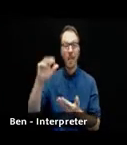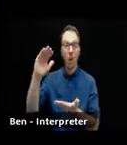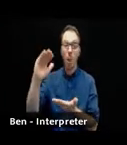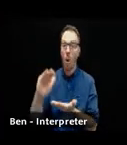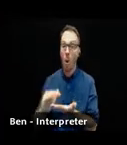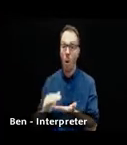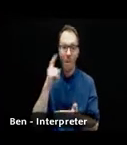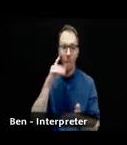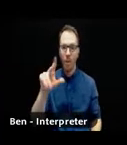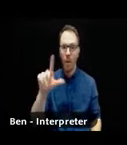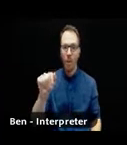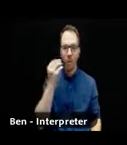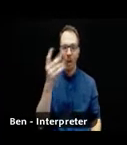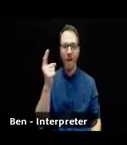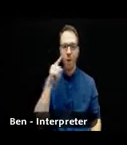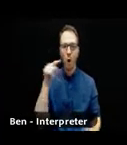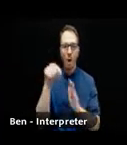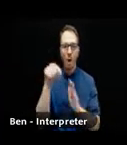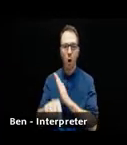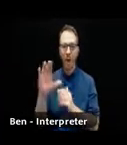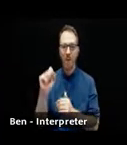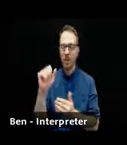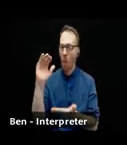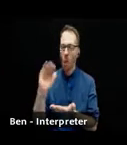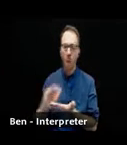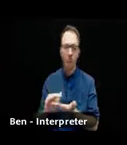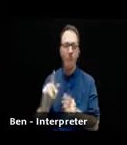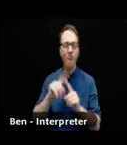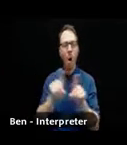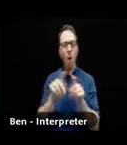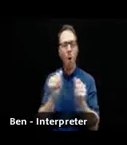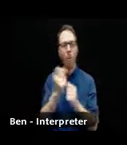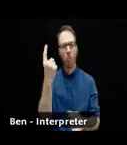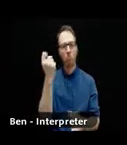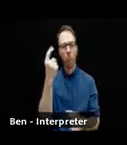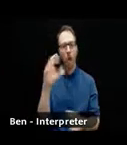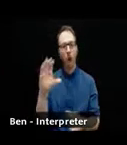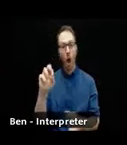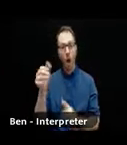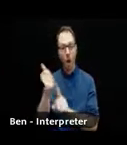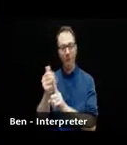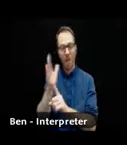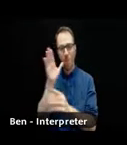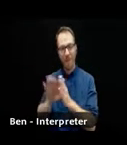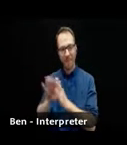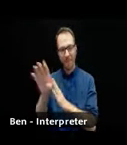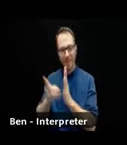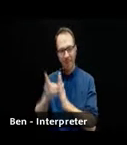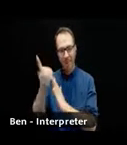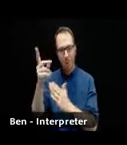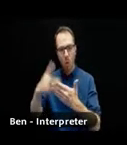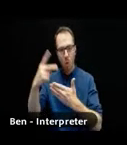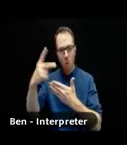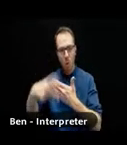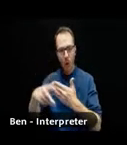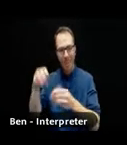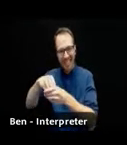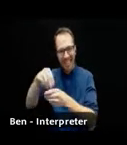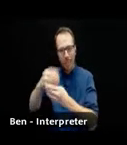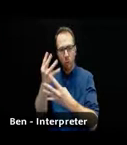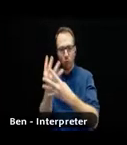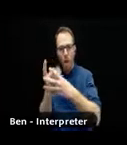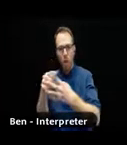Florida for a homicide case, but also with the understanding that Connor was going to be developing programs inside jail to